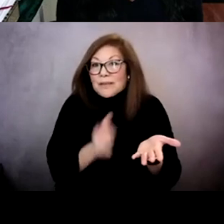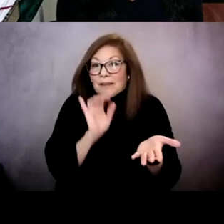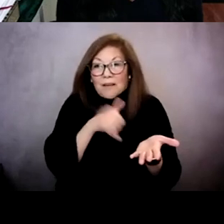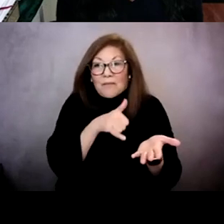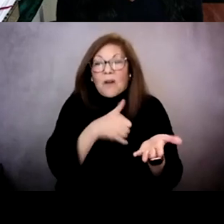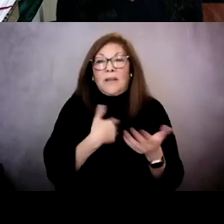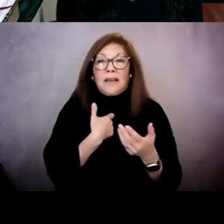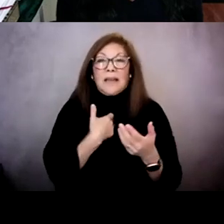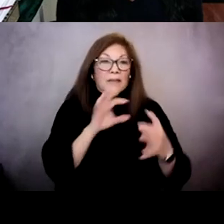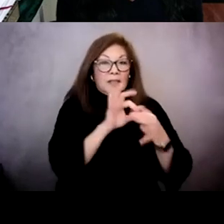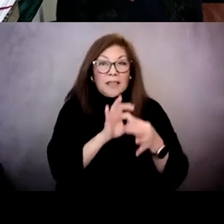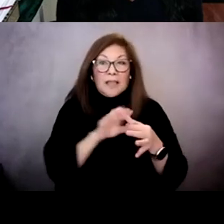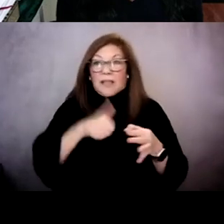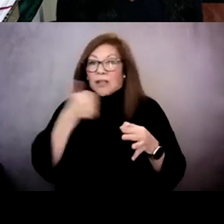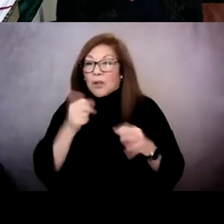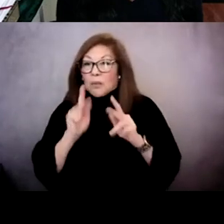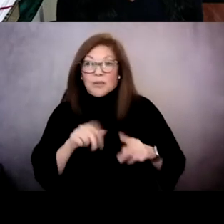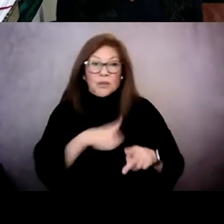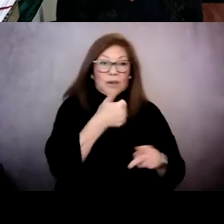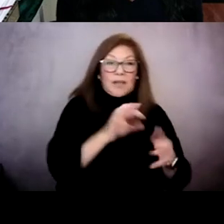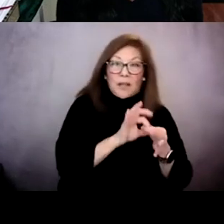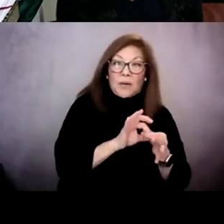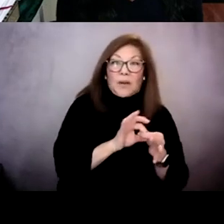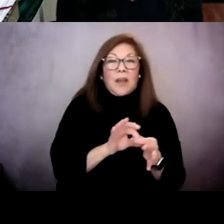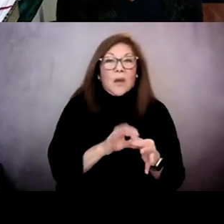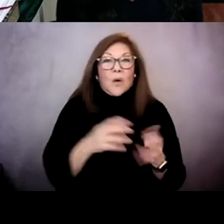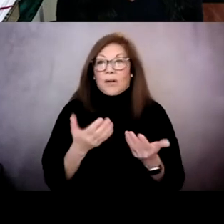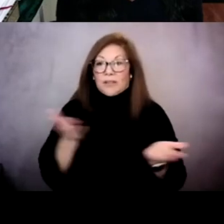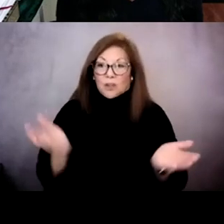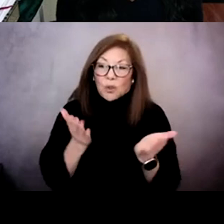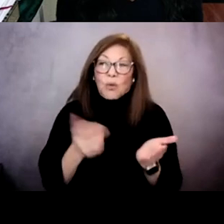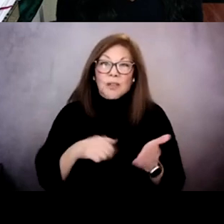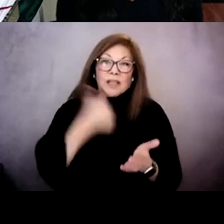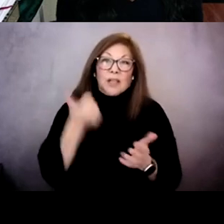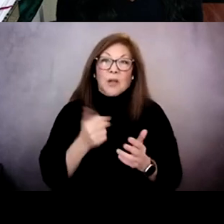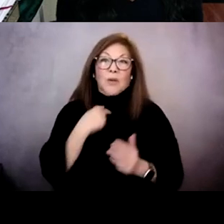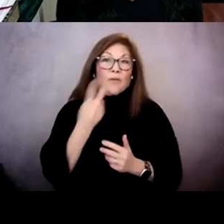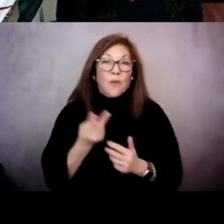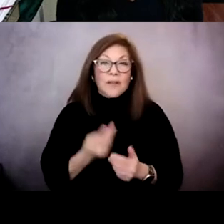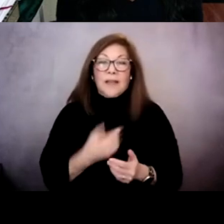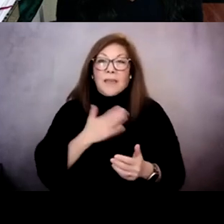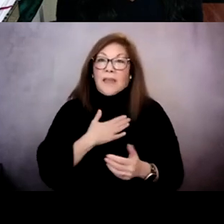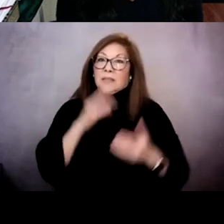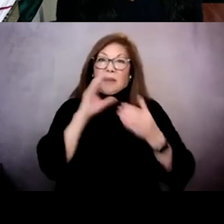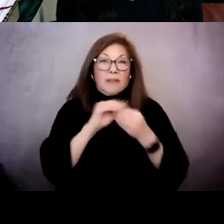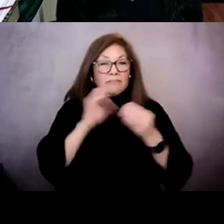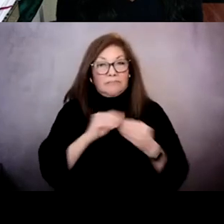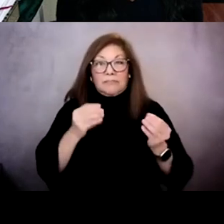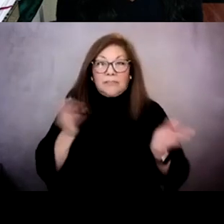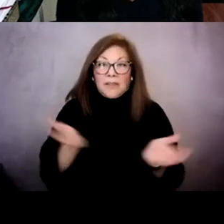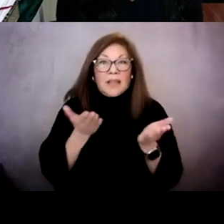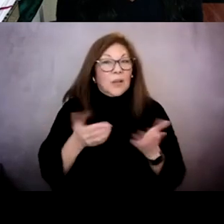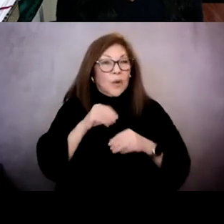connecting one person to another, if it's, you know, amplifying another voice, that's my only exhortation, which is we all have spheres of influence. So let's